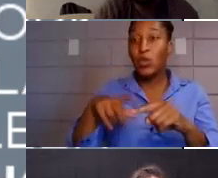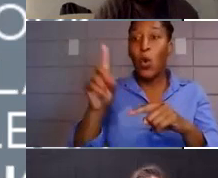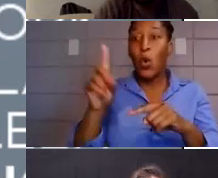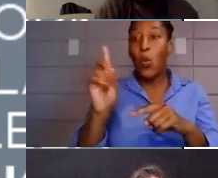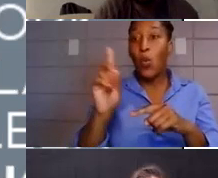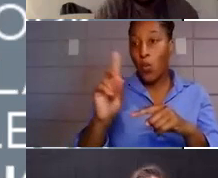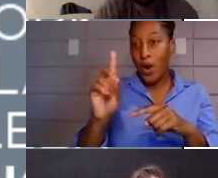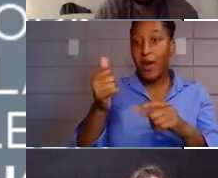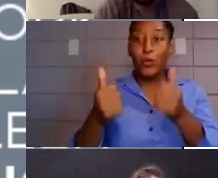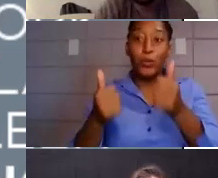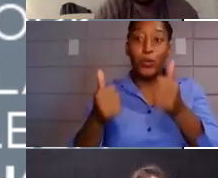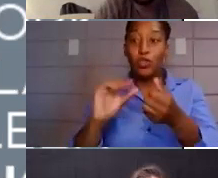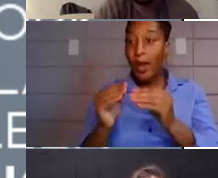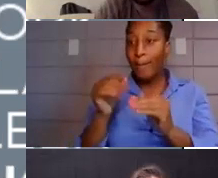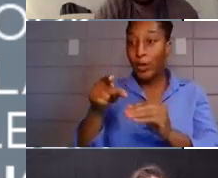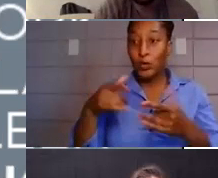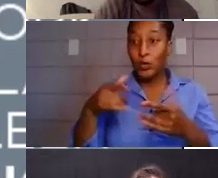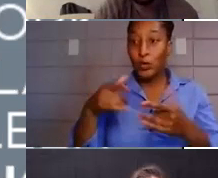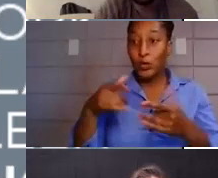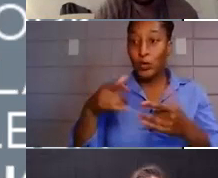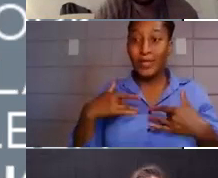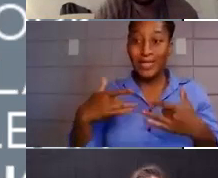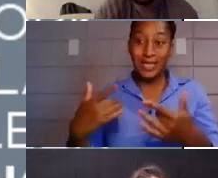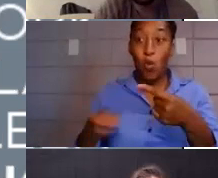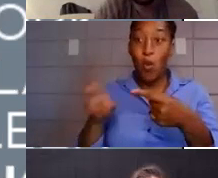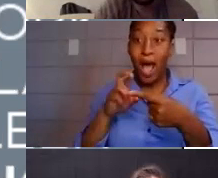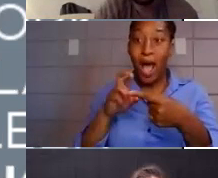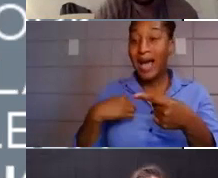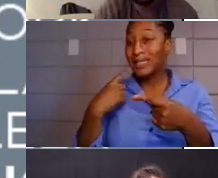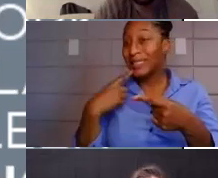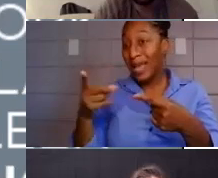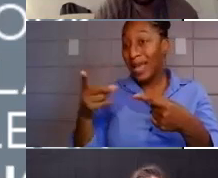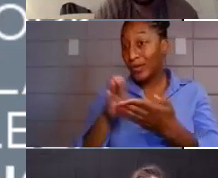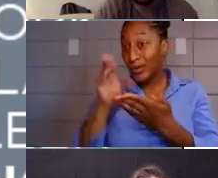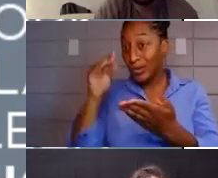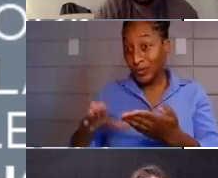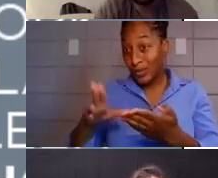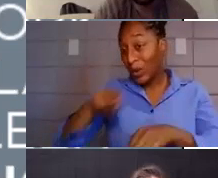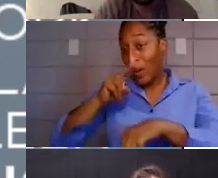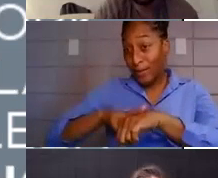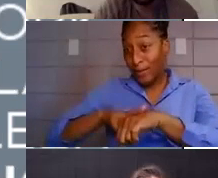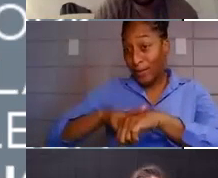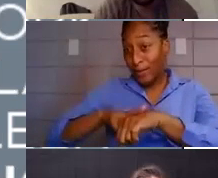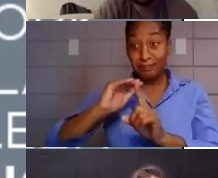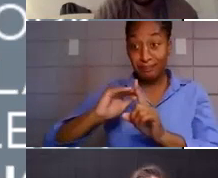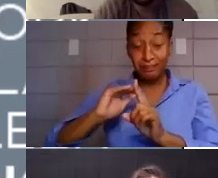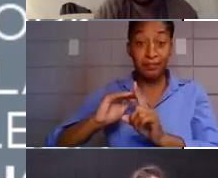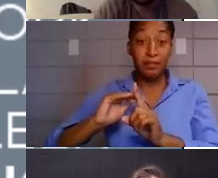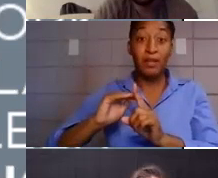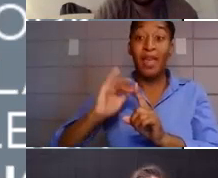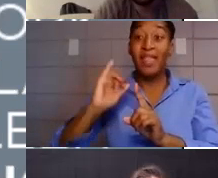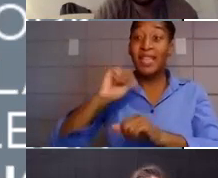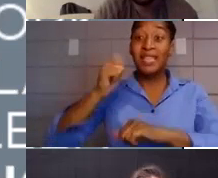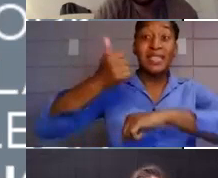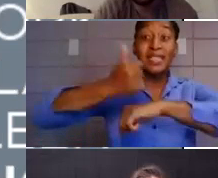But I always tell students, and I get this question, so I'm gonna be very clear. The setup is what I would be